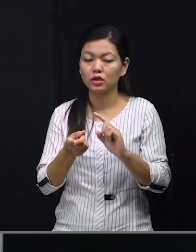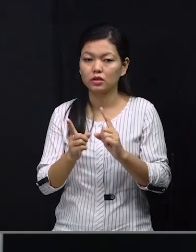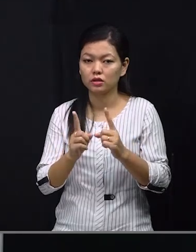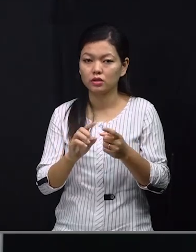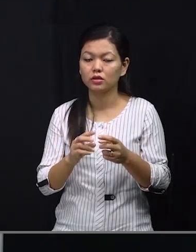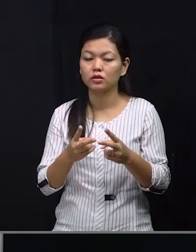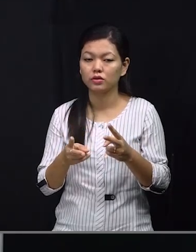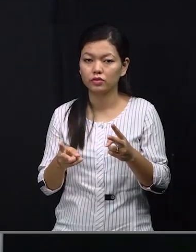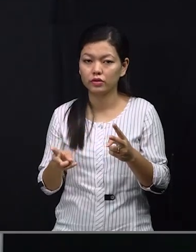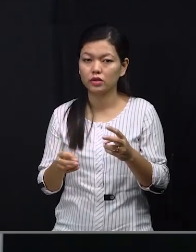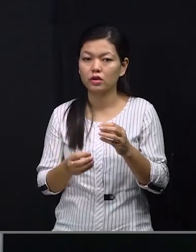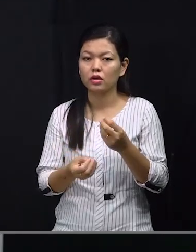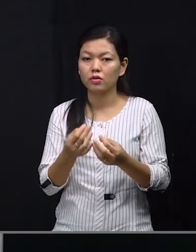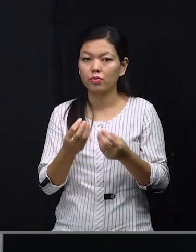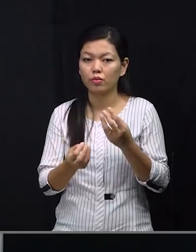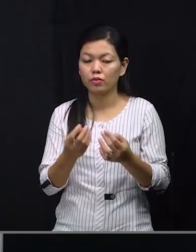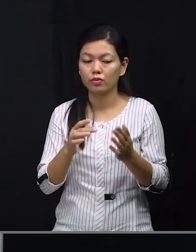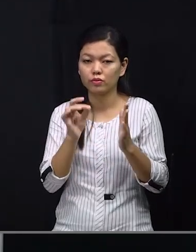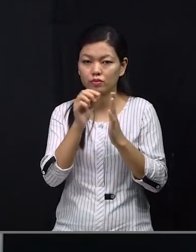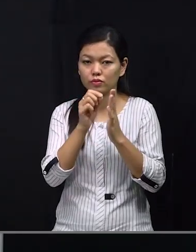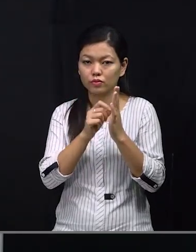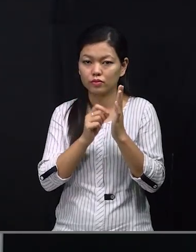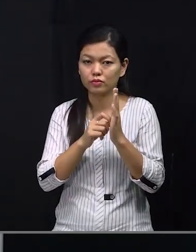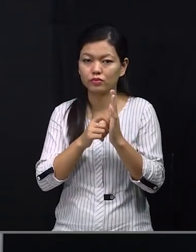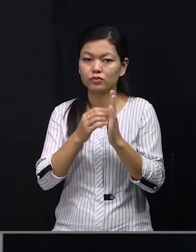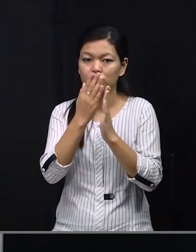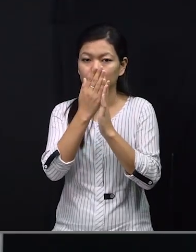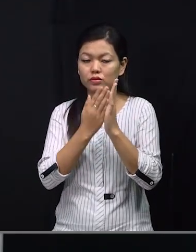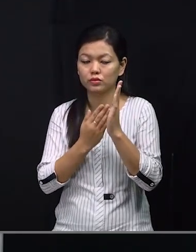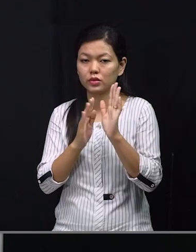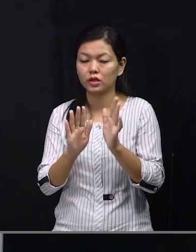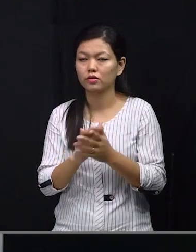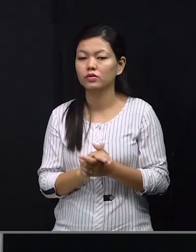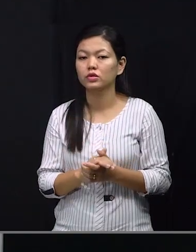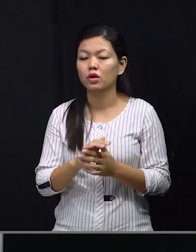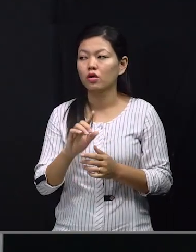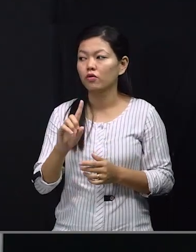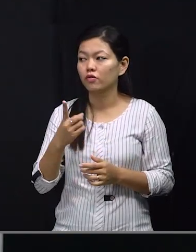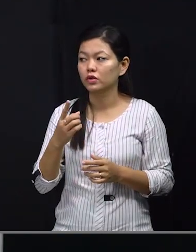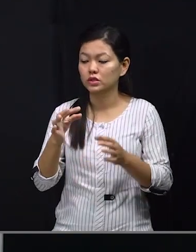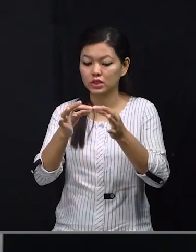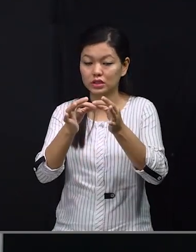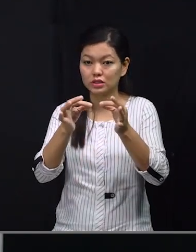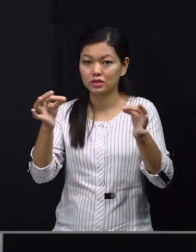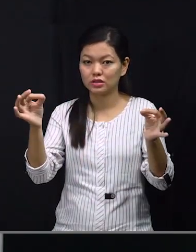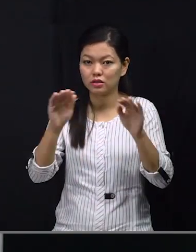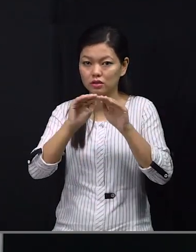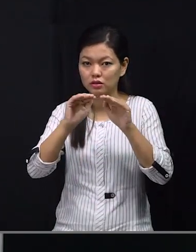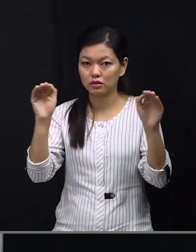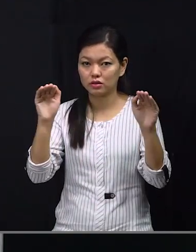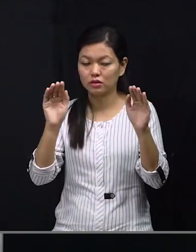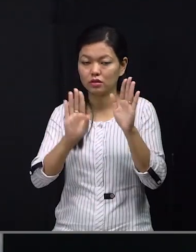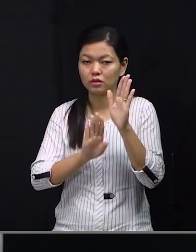the boiling point will decrease. So among these three, this one where there is no branching will have the highest boiling